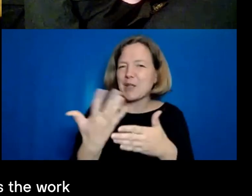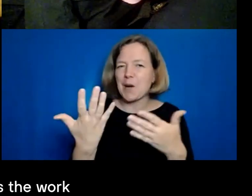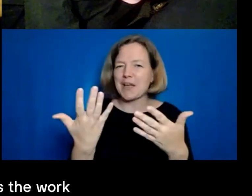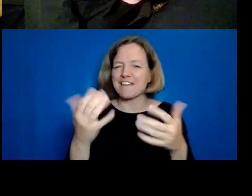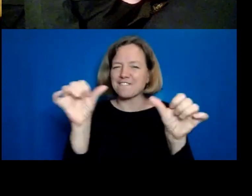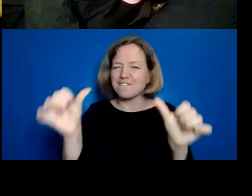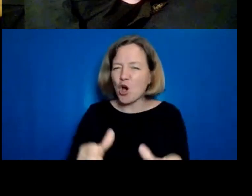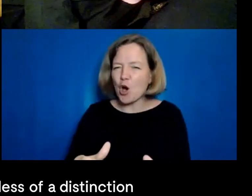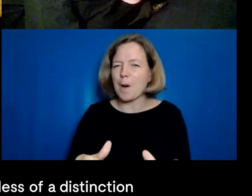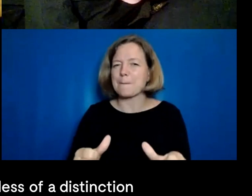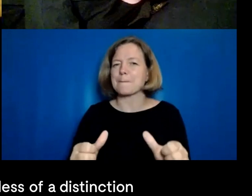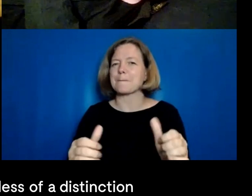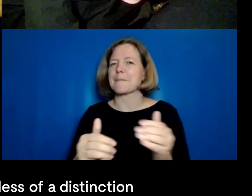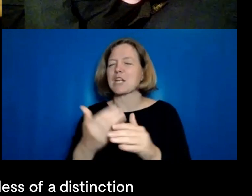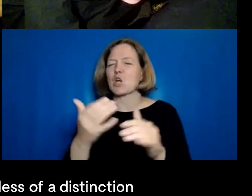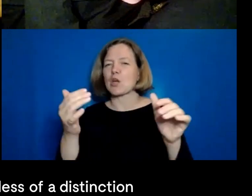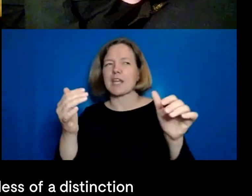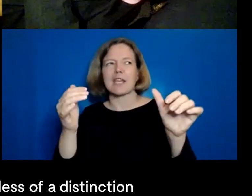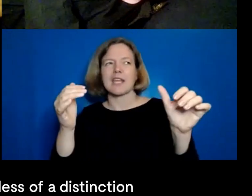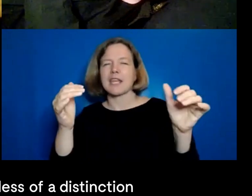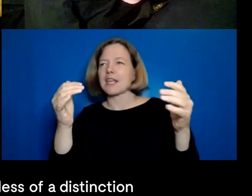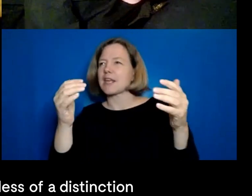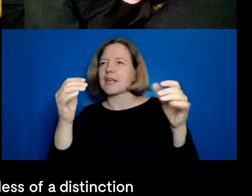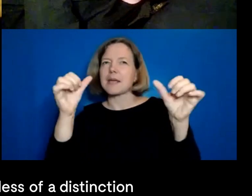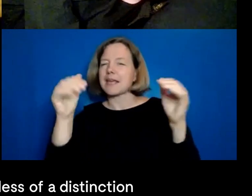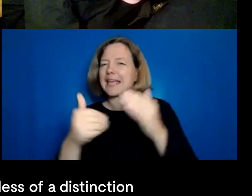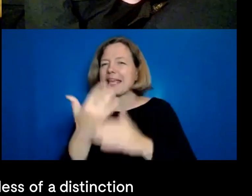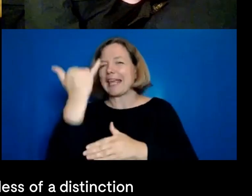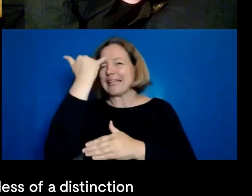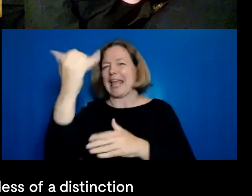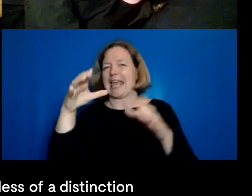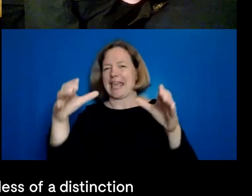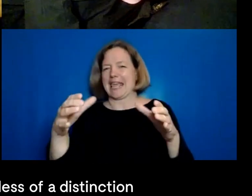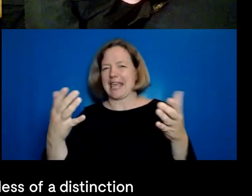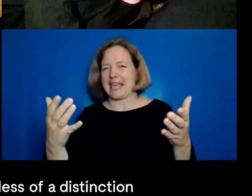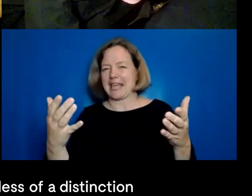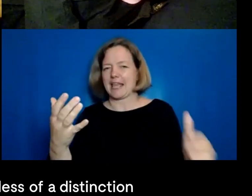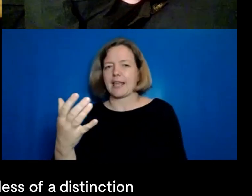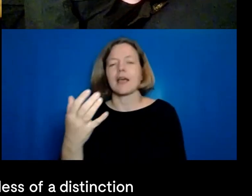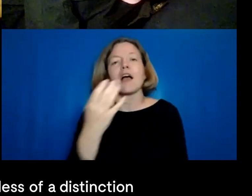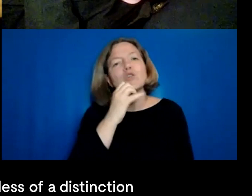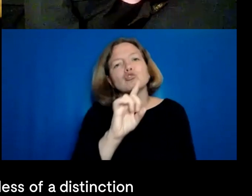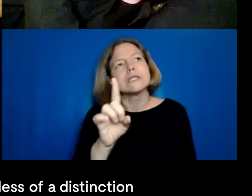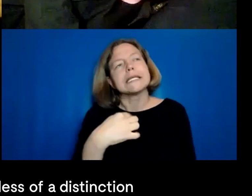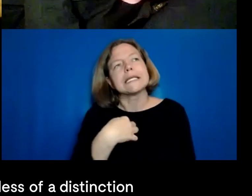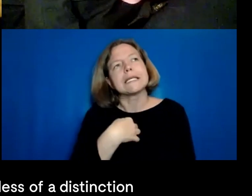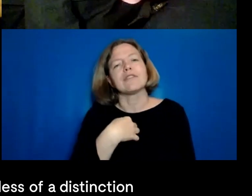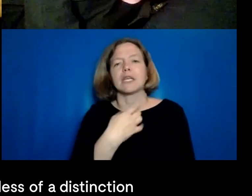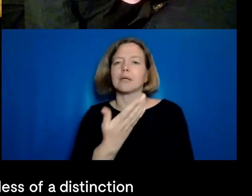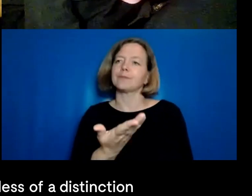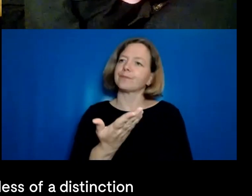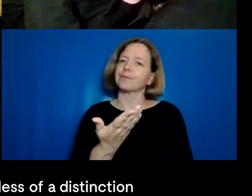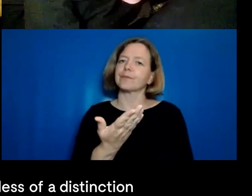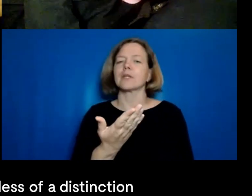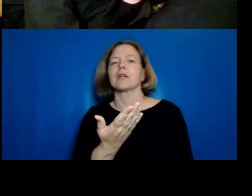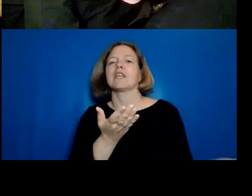me the most. And I'd like to see less of a distinction between service providers and